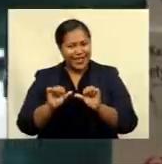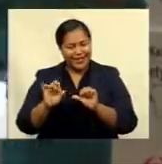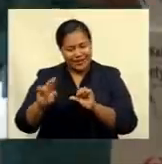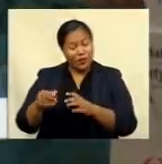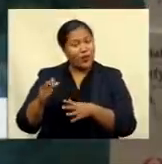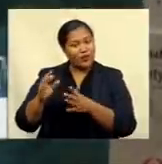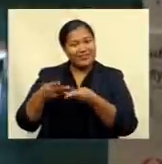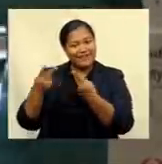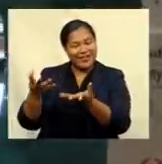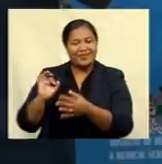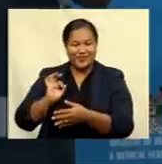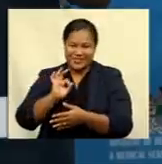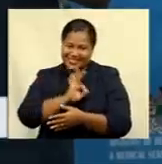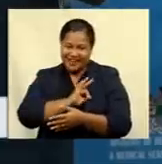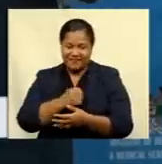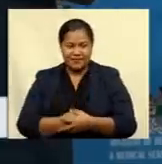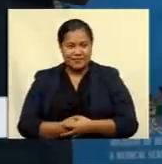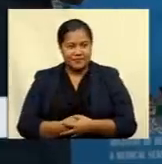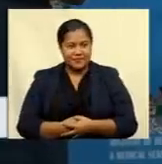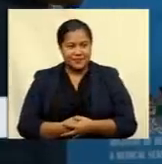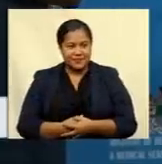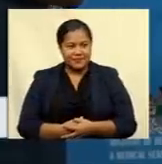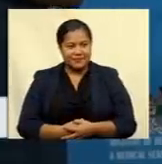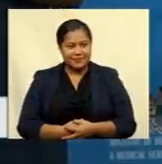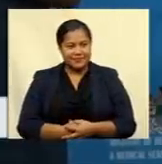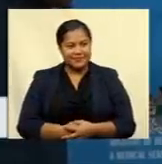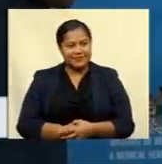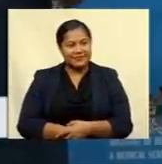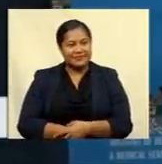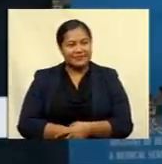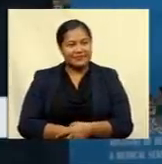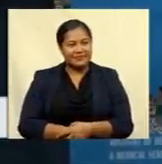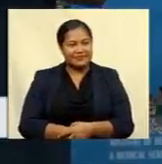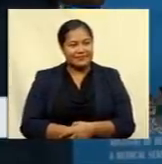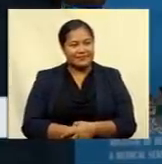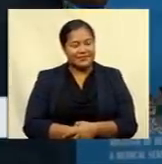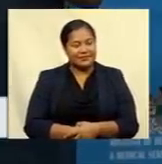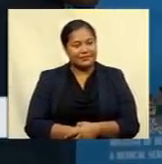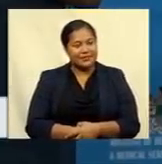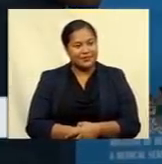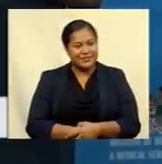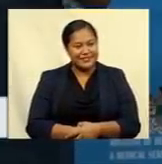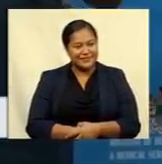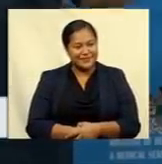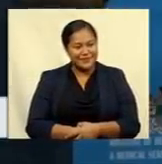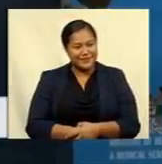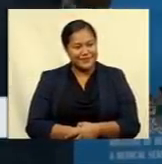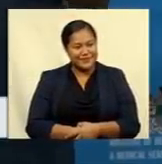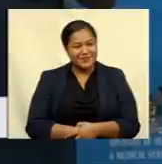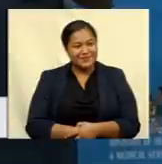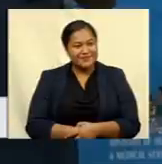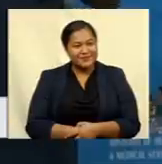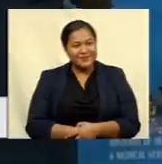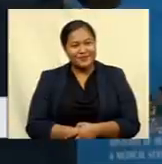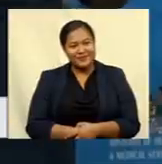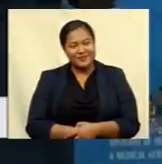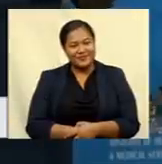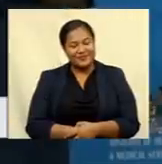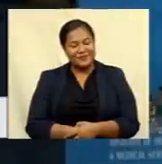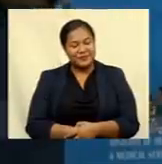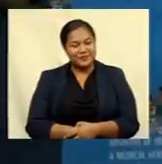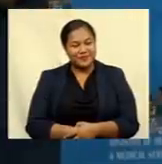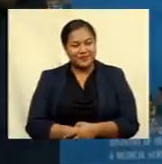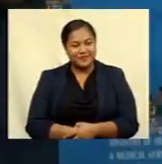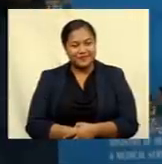workers. 3 months of this outbreak, we have transitioned from having our healthcare teams working in work bubbles during the